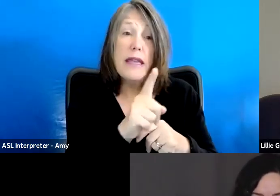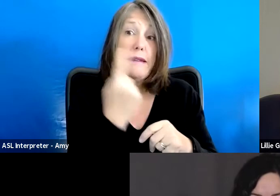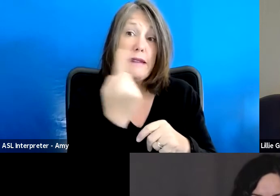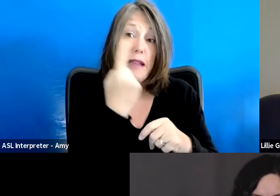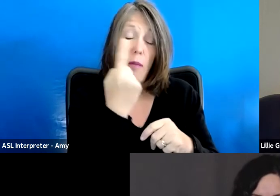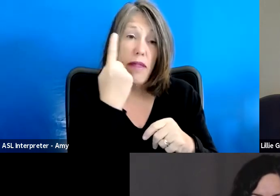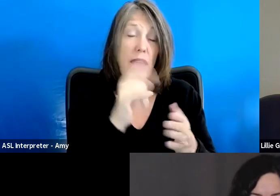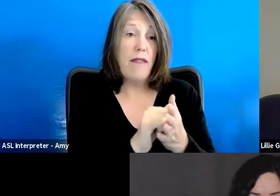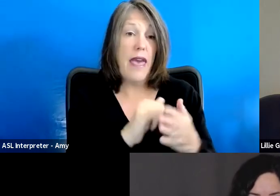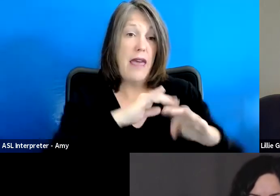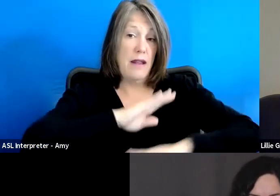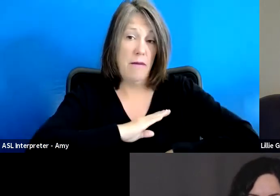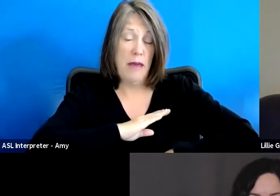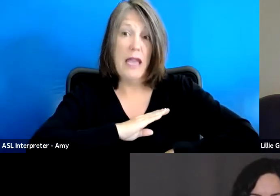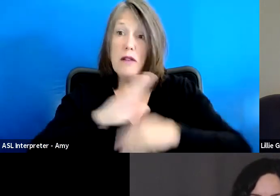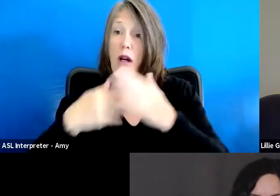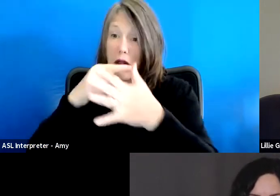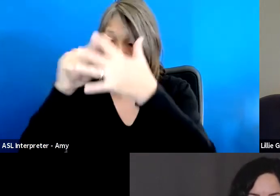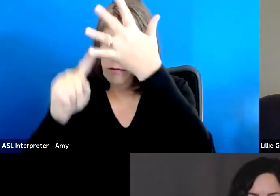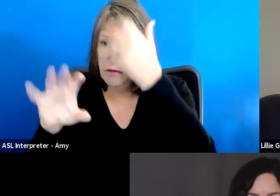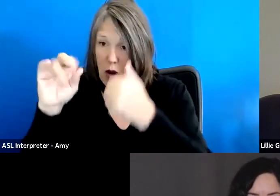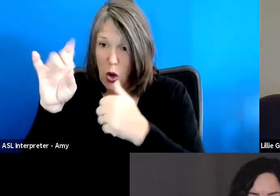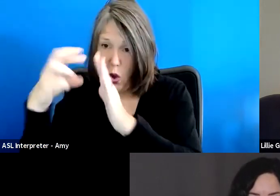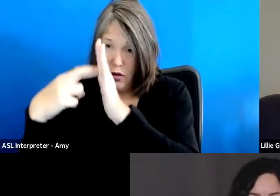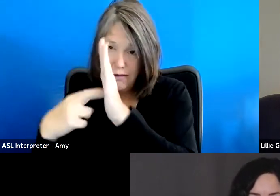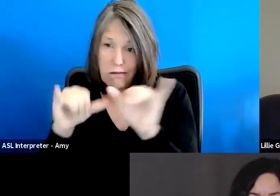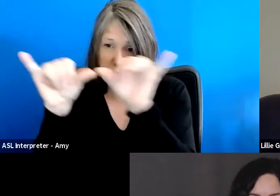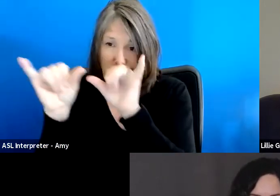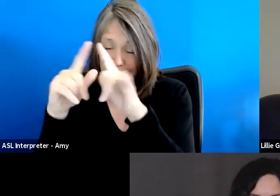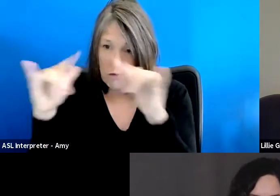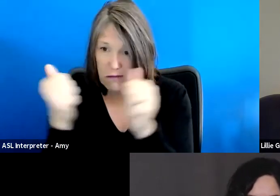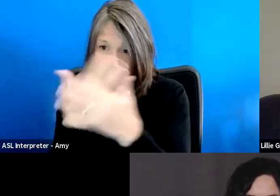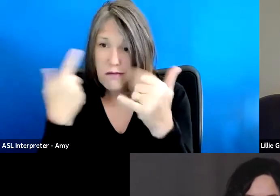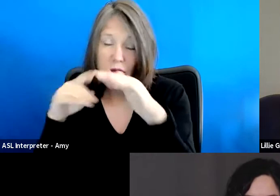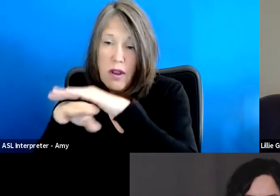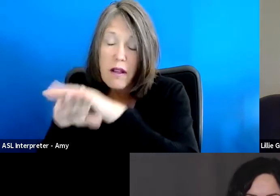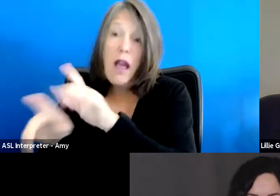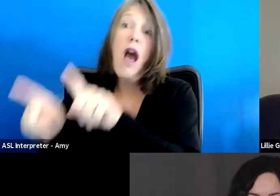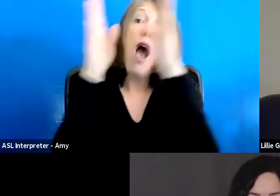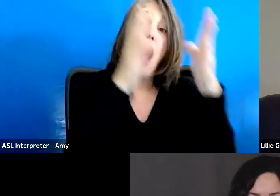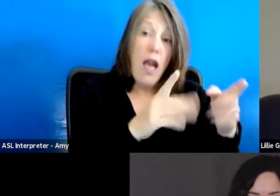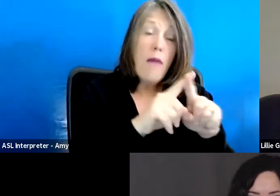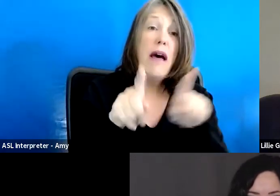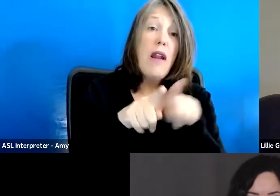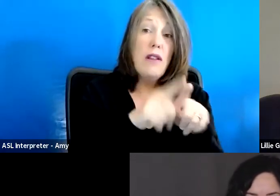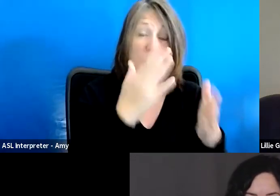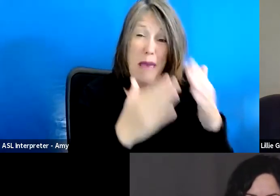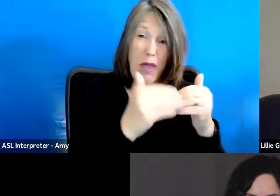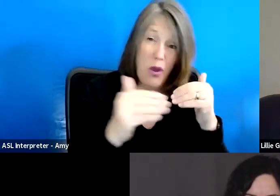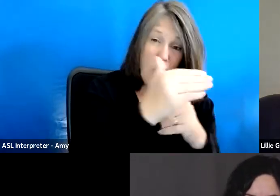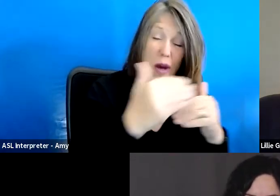something that meets all of the codes and standards for something that's accessible, but you actually also may have needs that go beyond that.